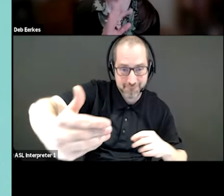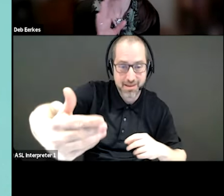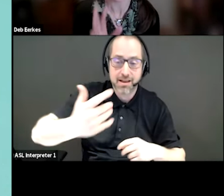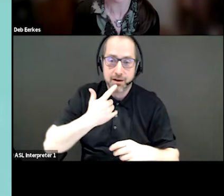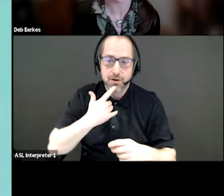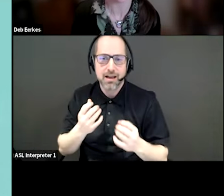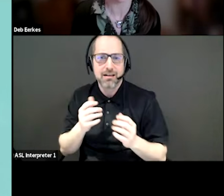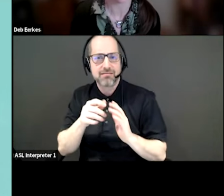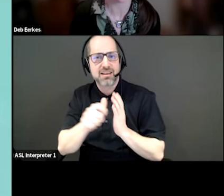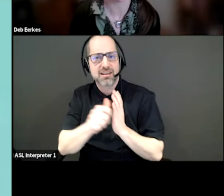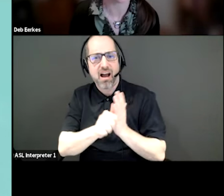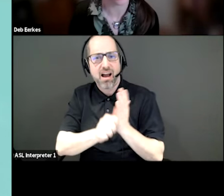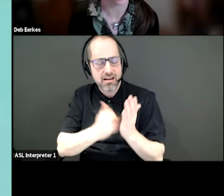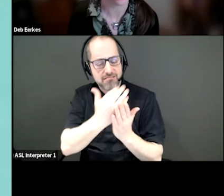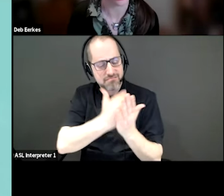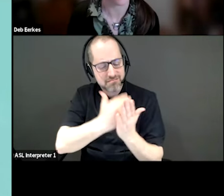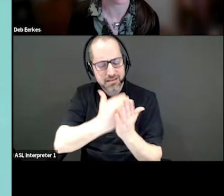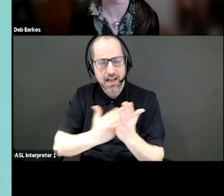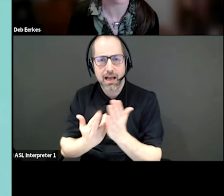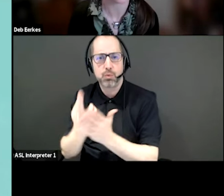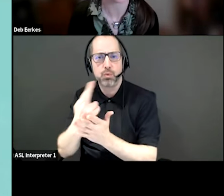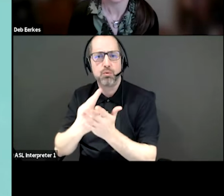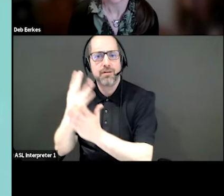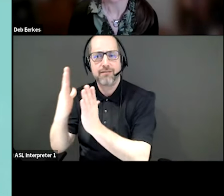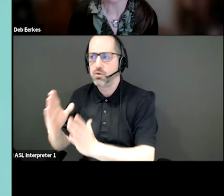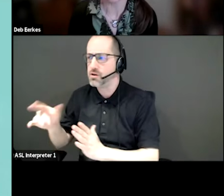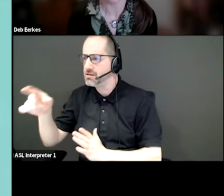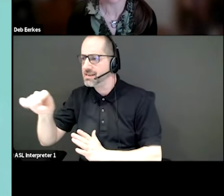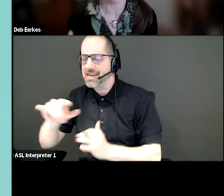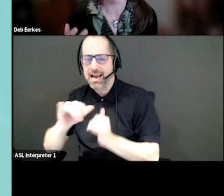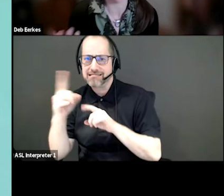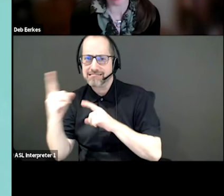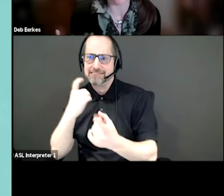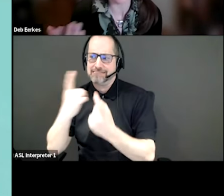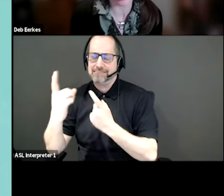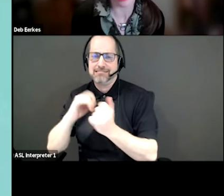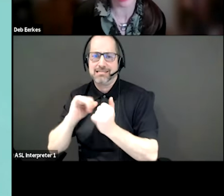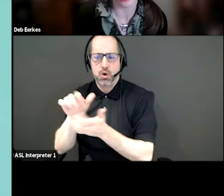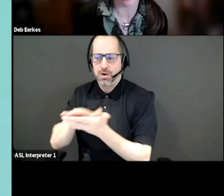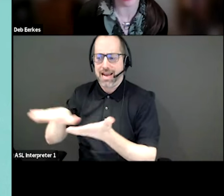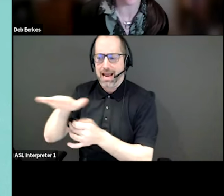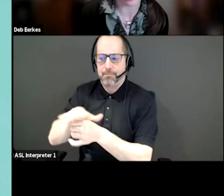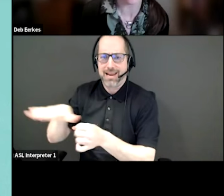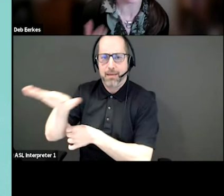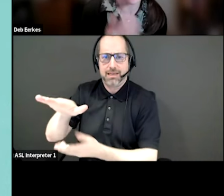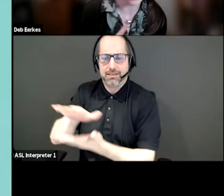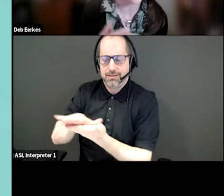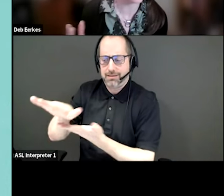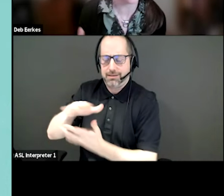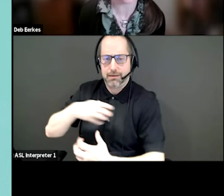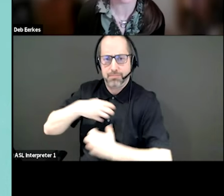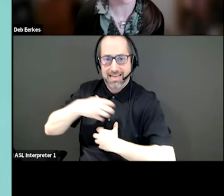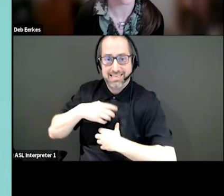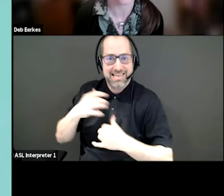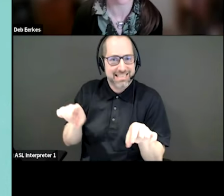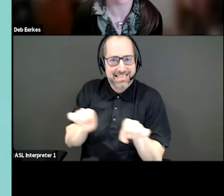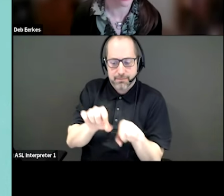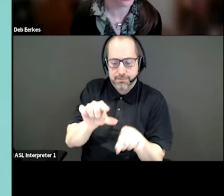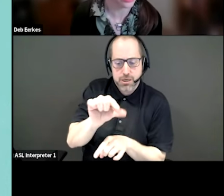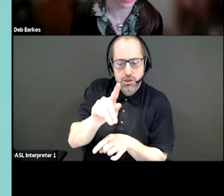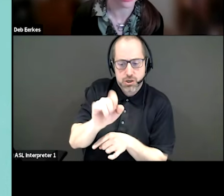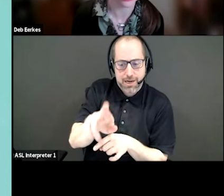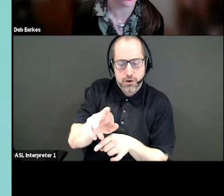had a lot of questions about how things work in campus complaints. And we learned that, you know, just like gender-based violence, campus complaint processes